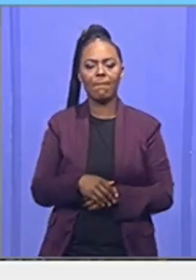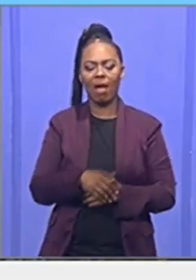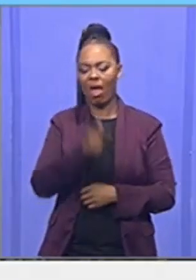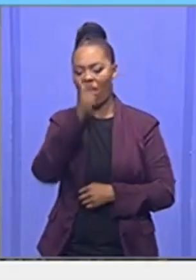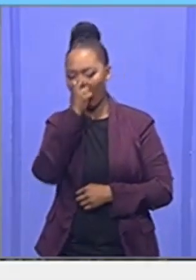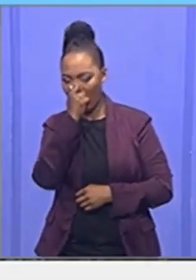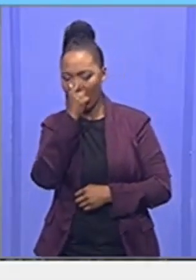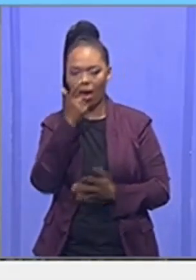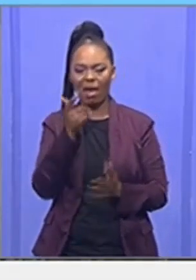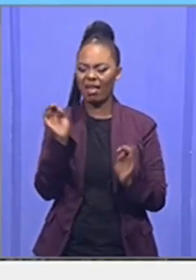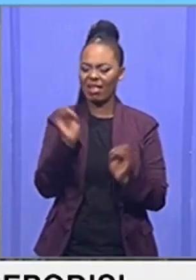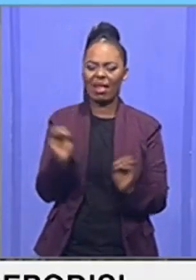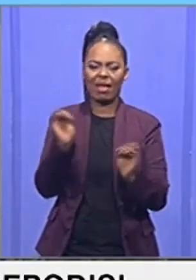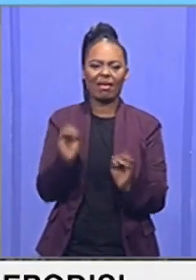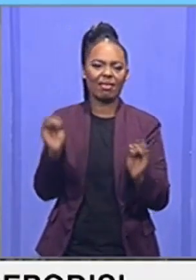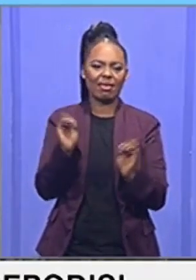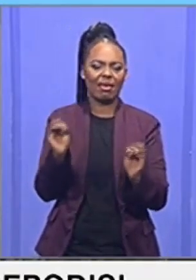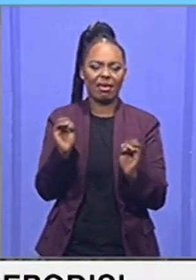in terms of what we